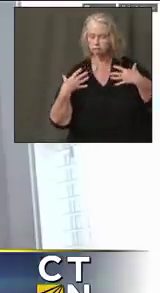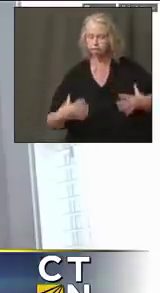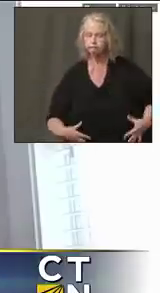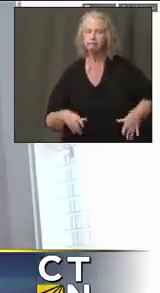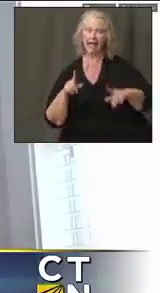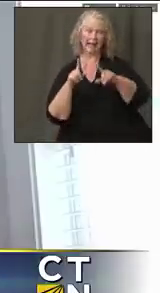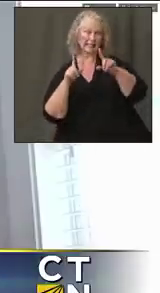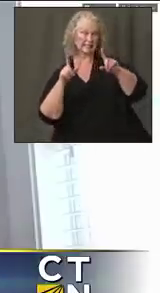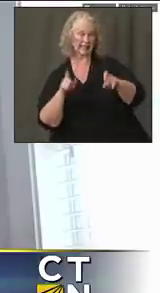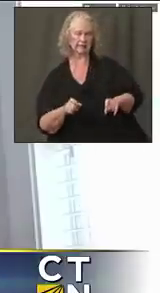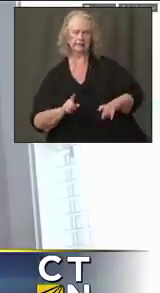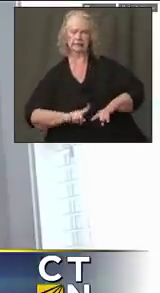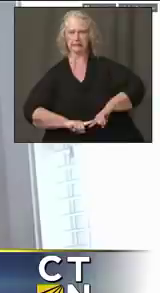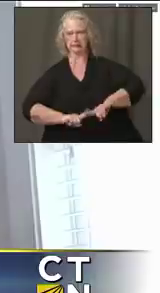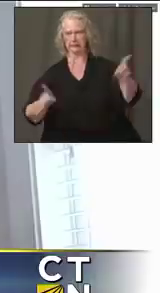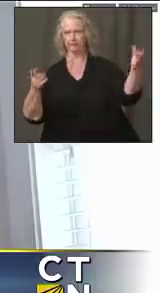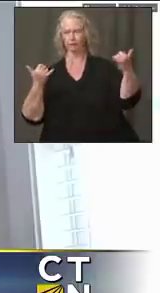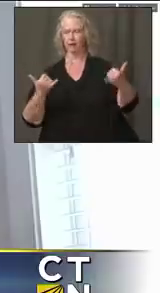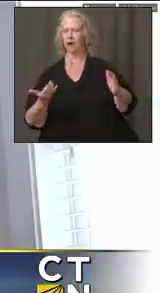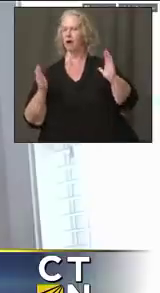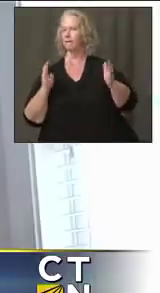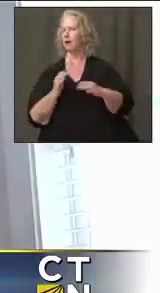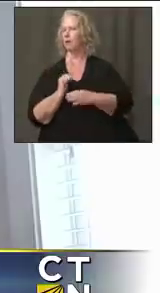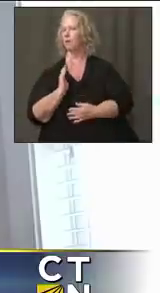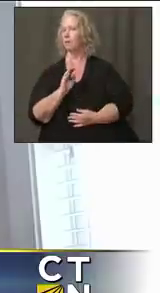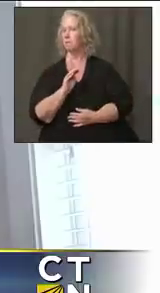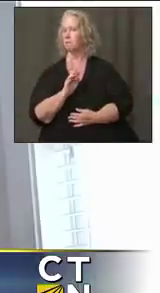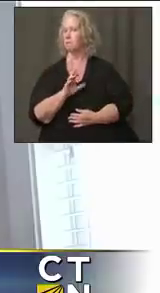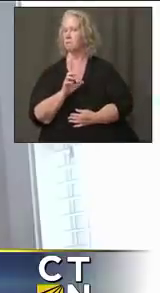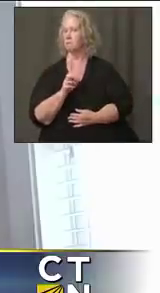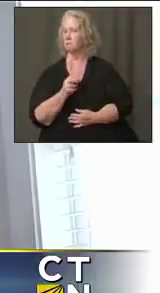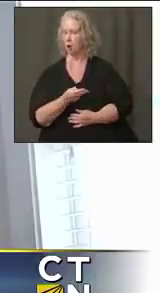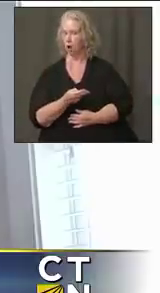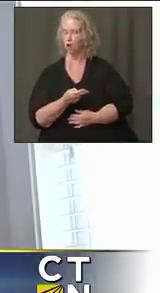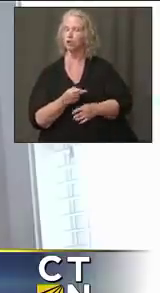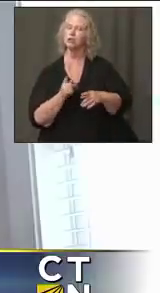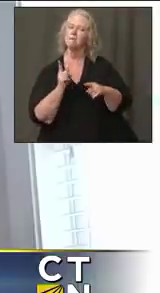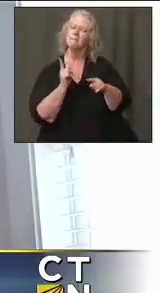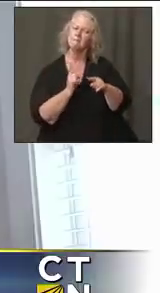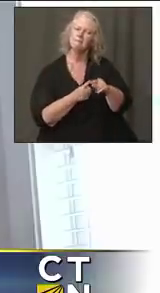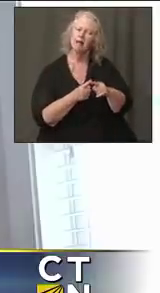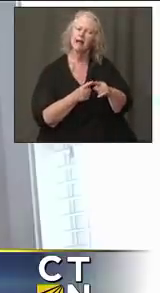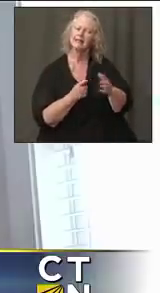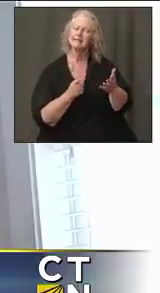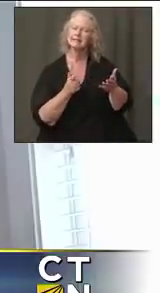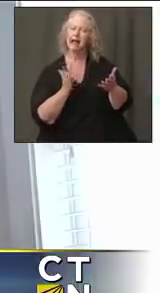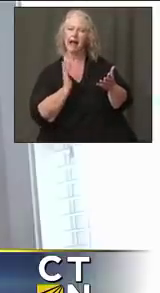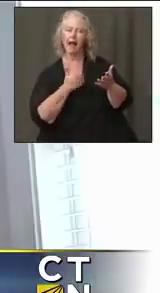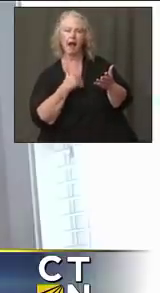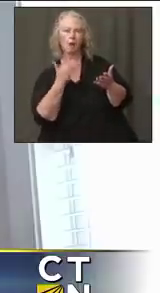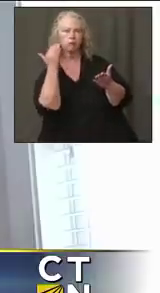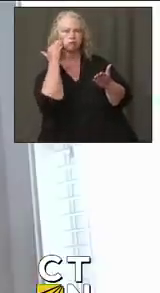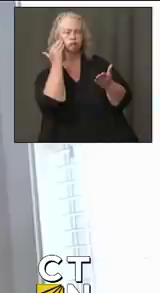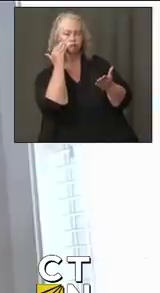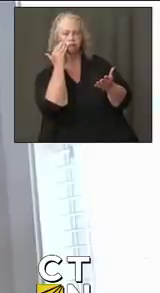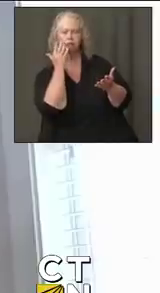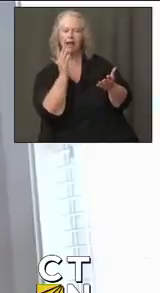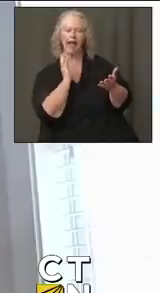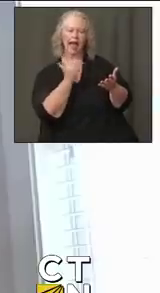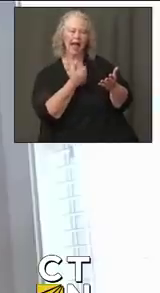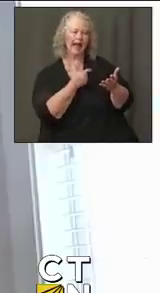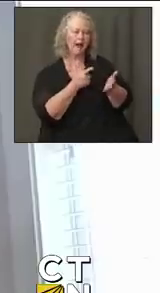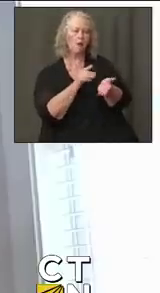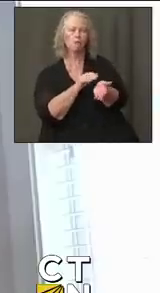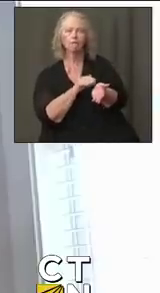of the key differences. But also the medical knowledge that we have, that our healthcare providers have about how to care